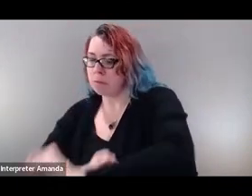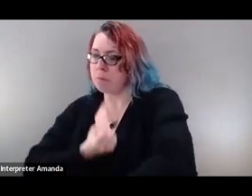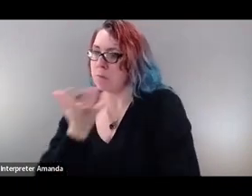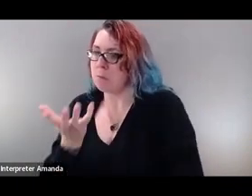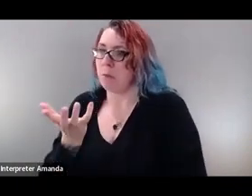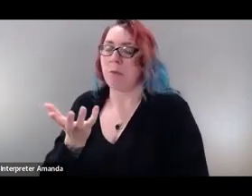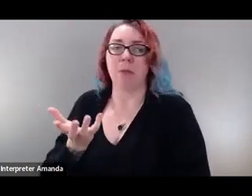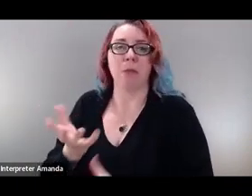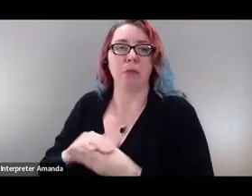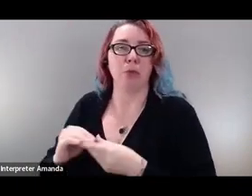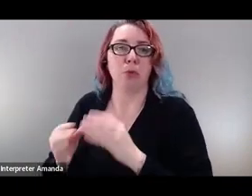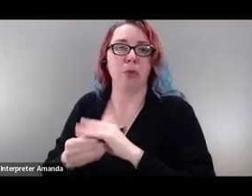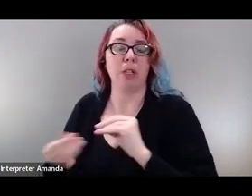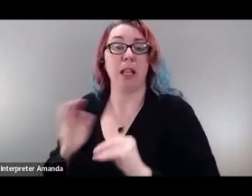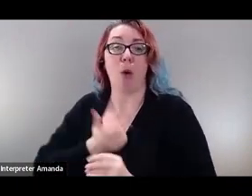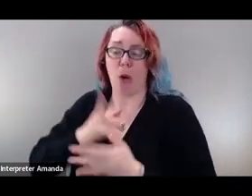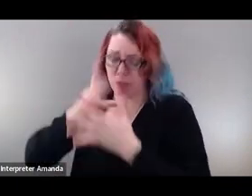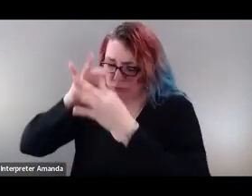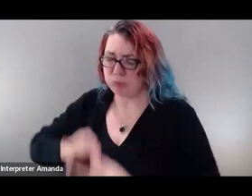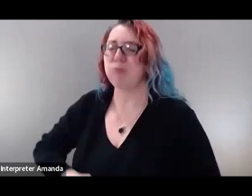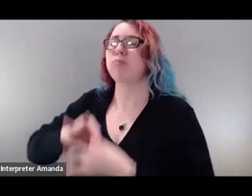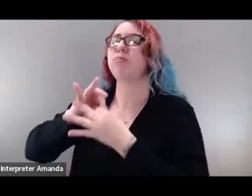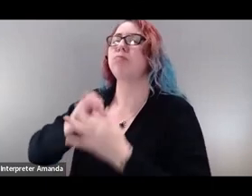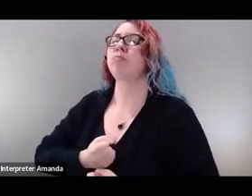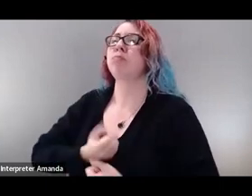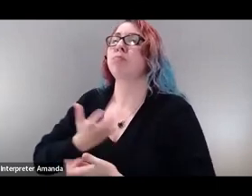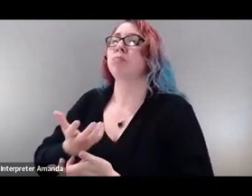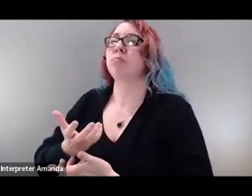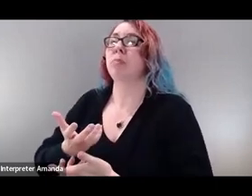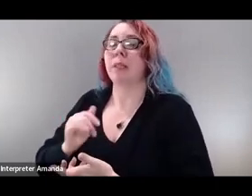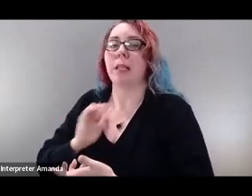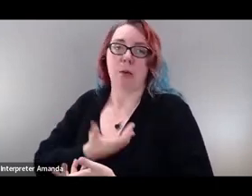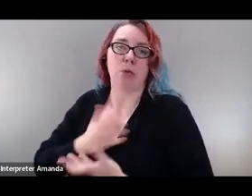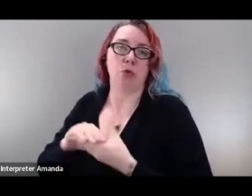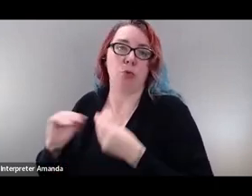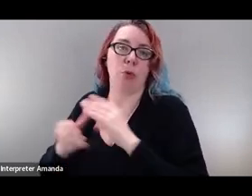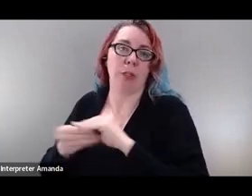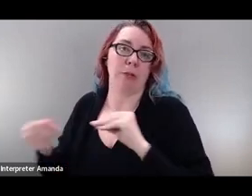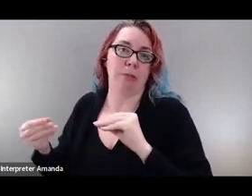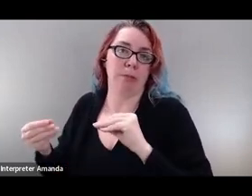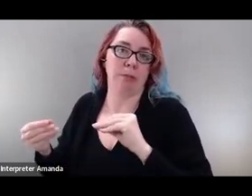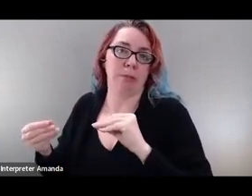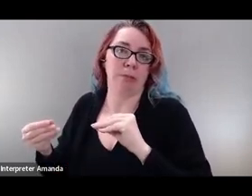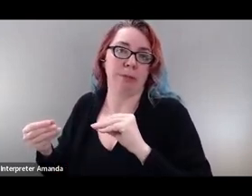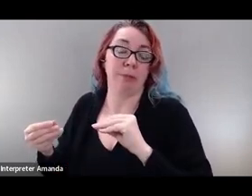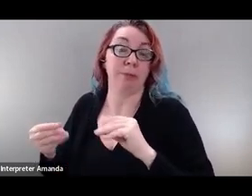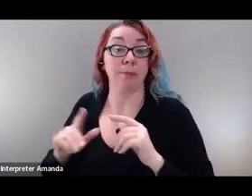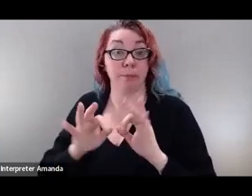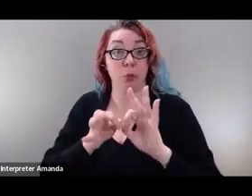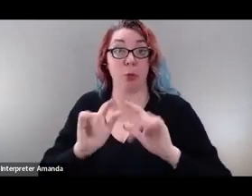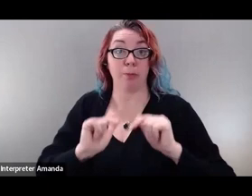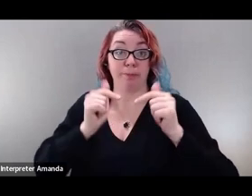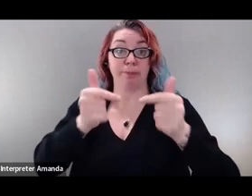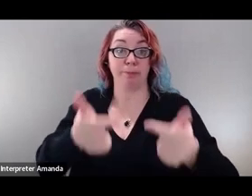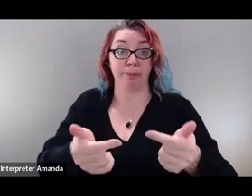that's a root in us and it can't be removed. And when we tell our stories, in the telling, we know our home because we